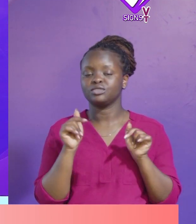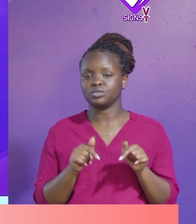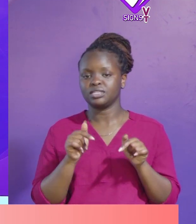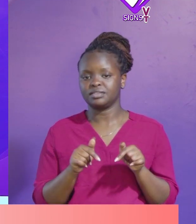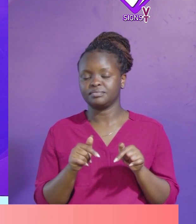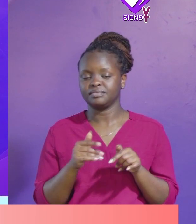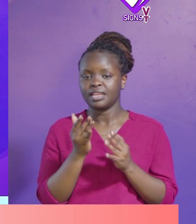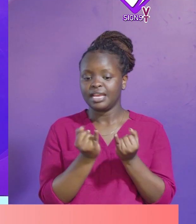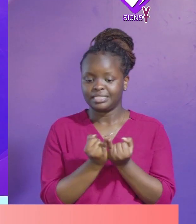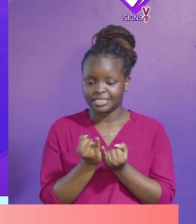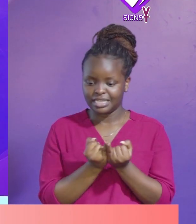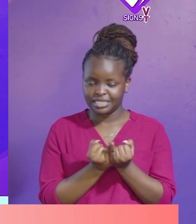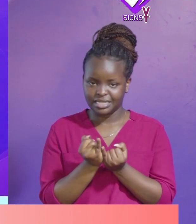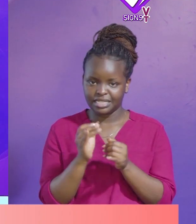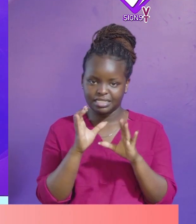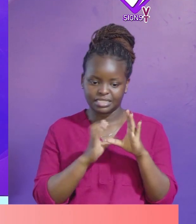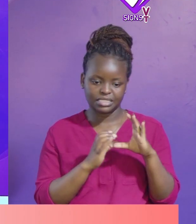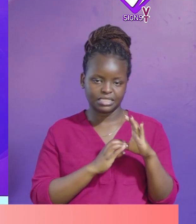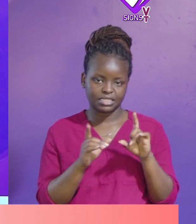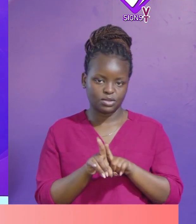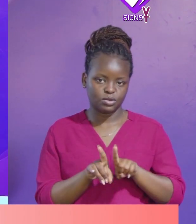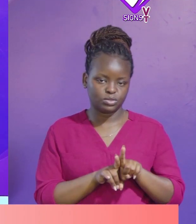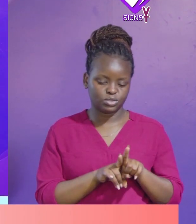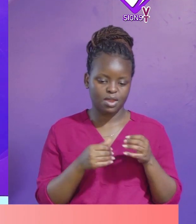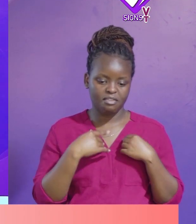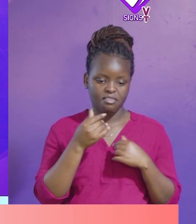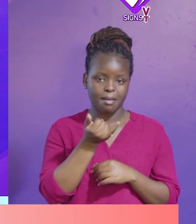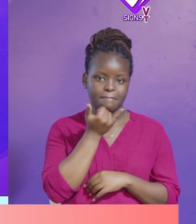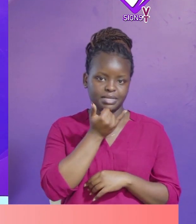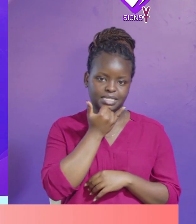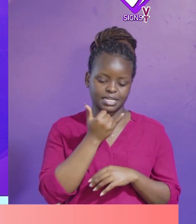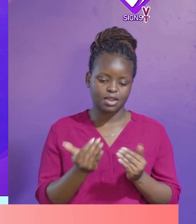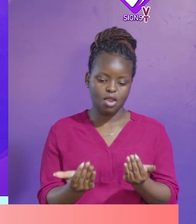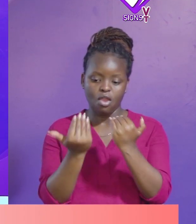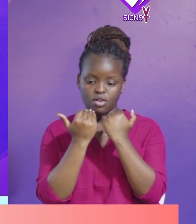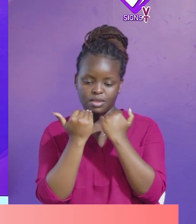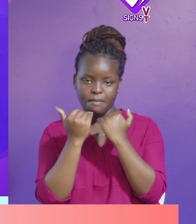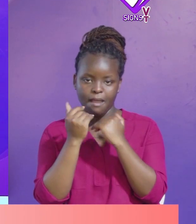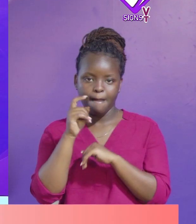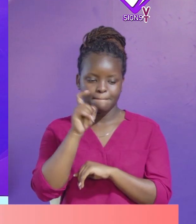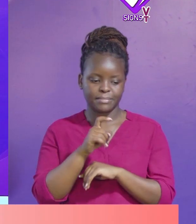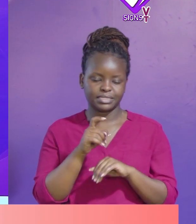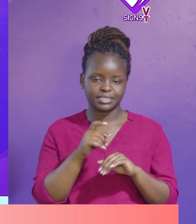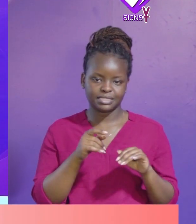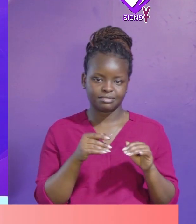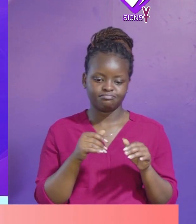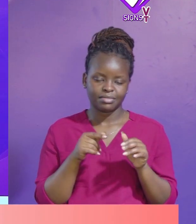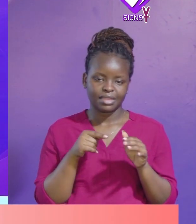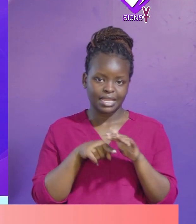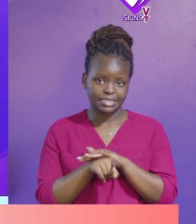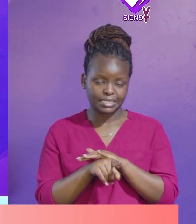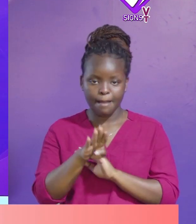On Saturday, Chelsea also did a mistake. The goalkeeper had to intervene Mbeumo's